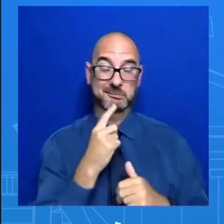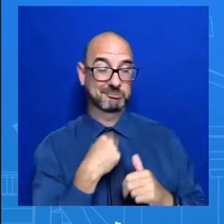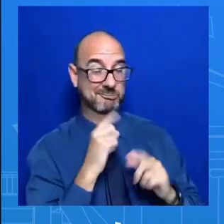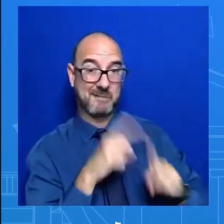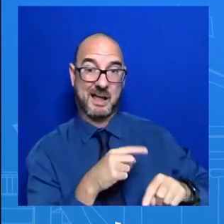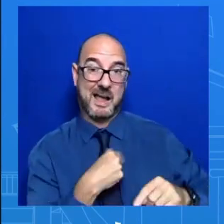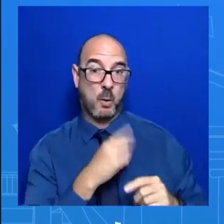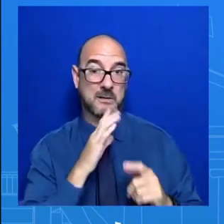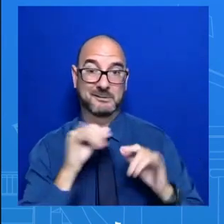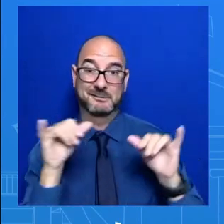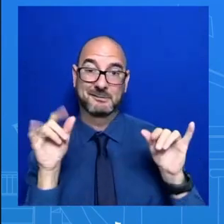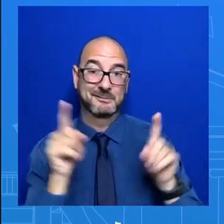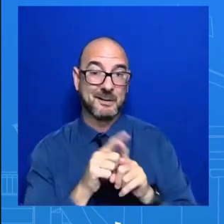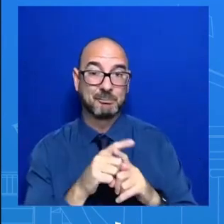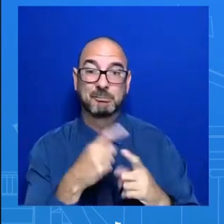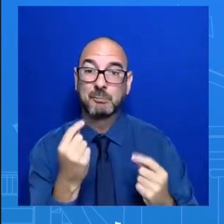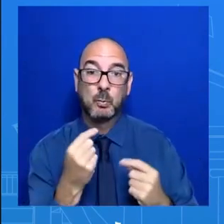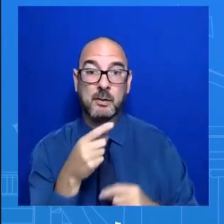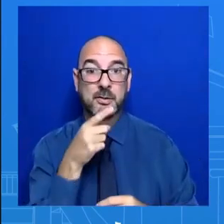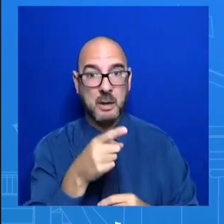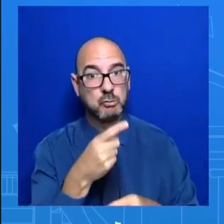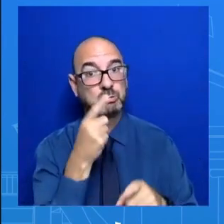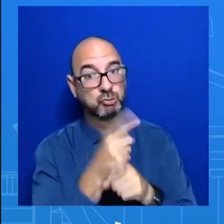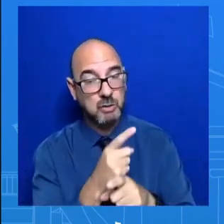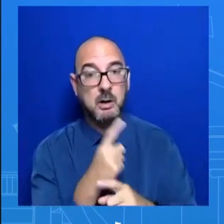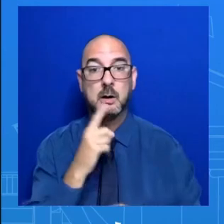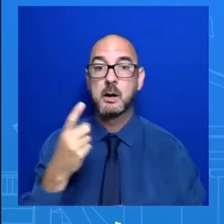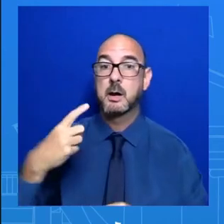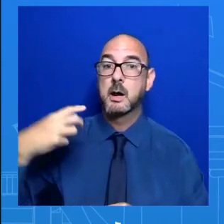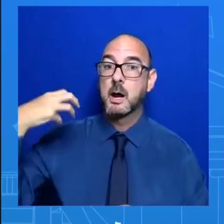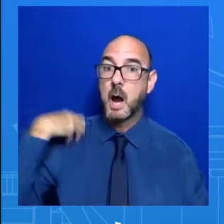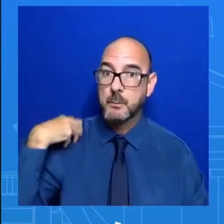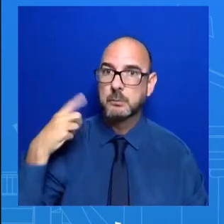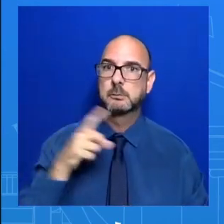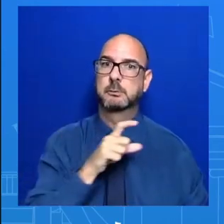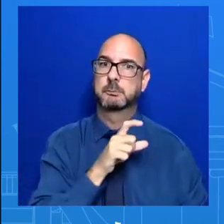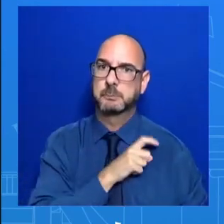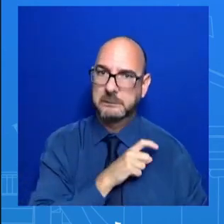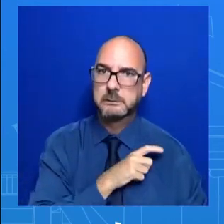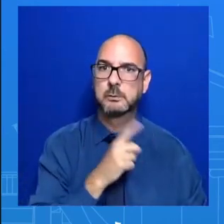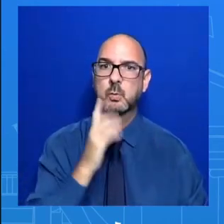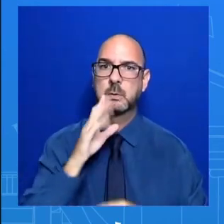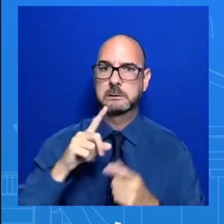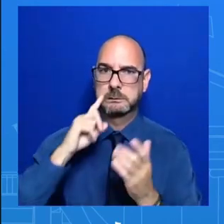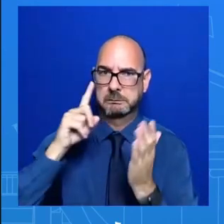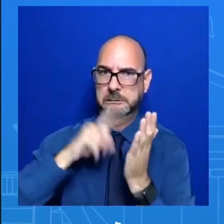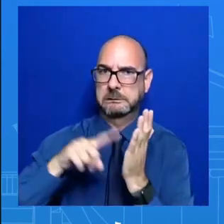the Capitol Police is looking into this, so I would leave it to them to investigate what's